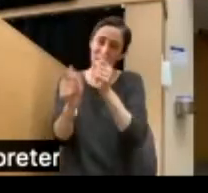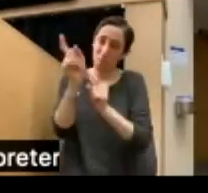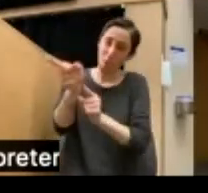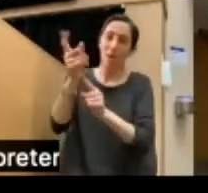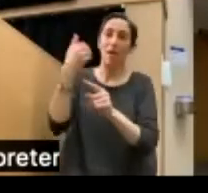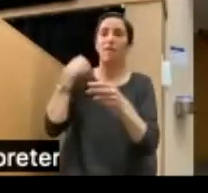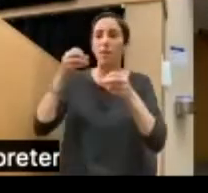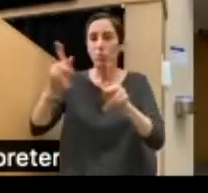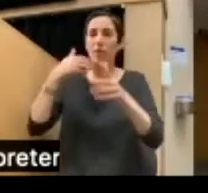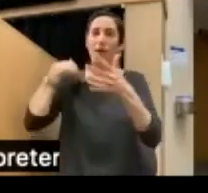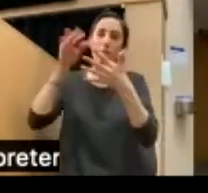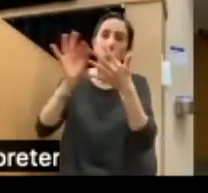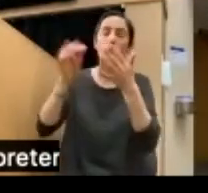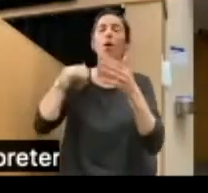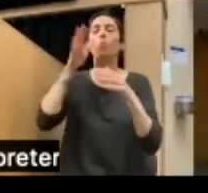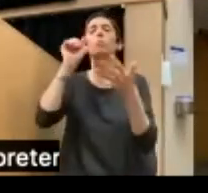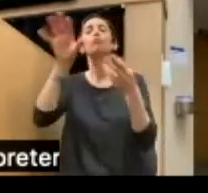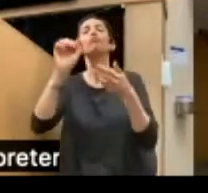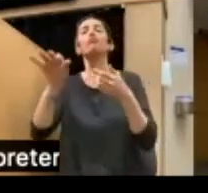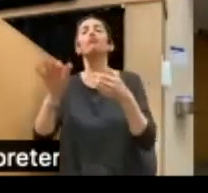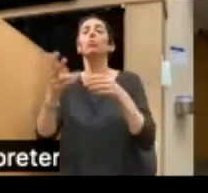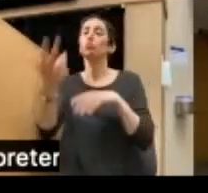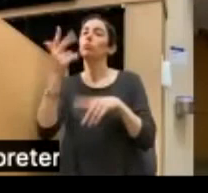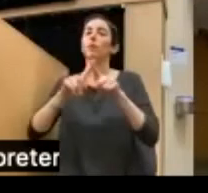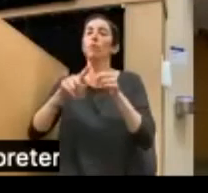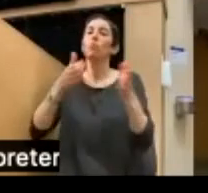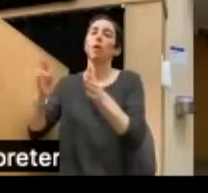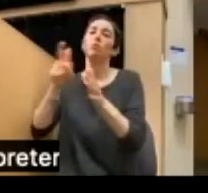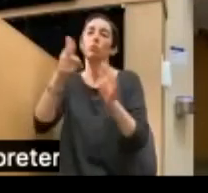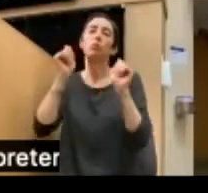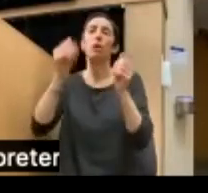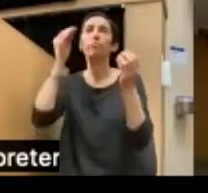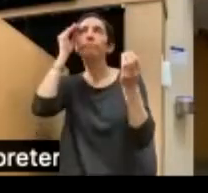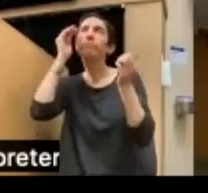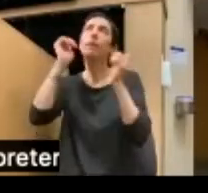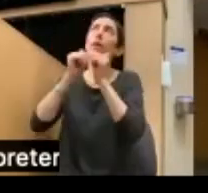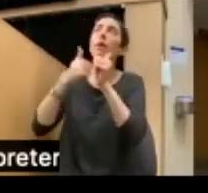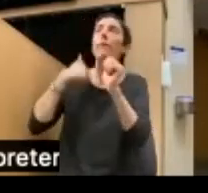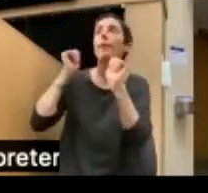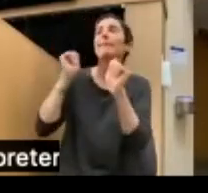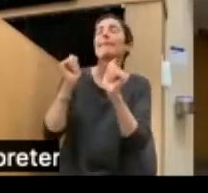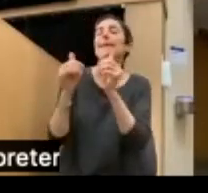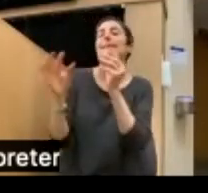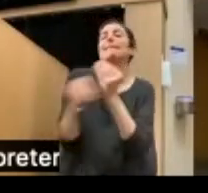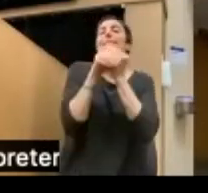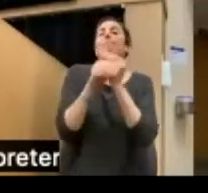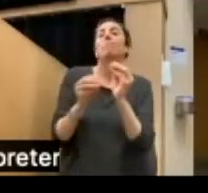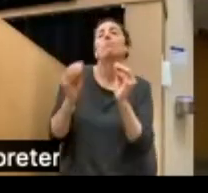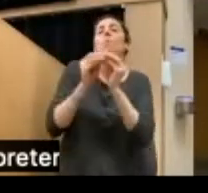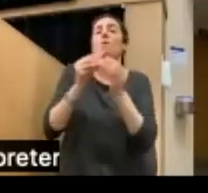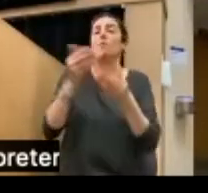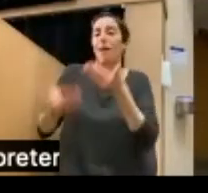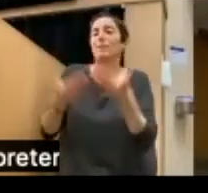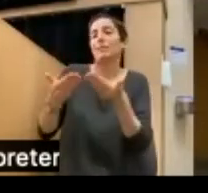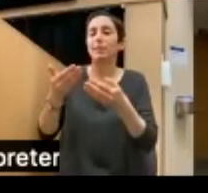talk about three specific ways that you can sort of think about how to infuse a little bit more kindness and amplify that superpower of yours that you've